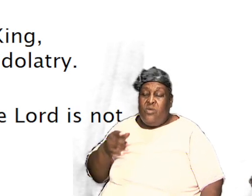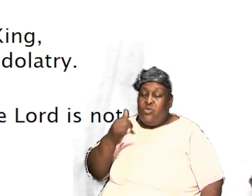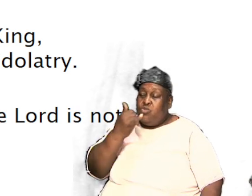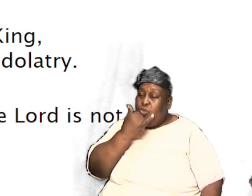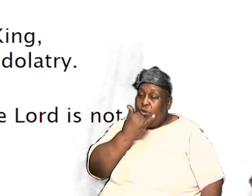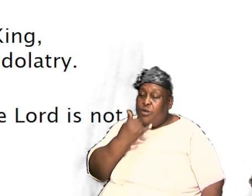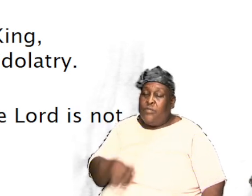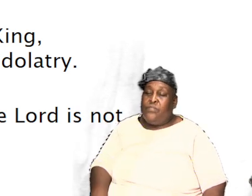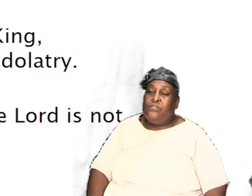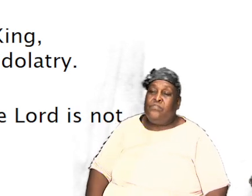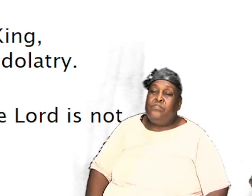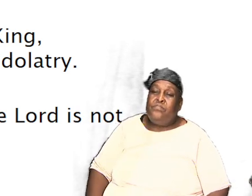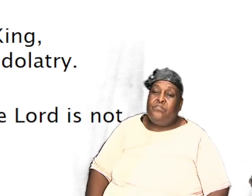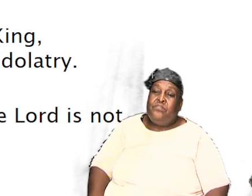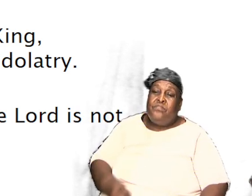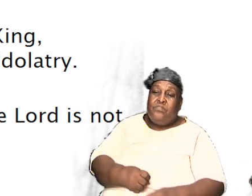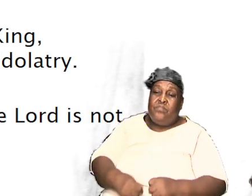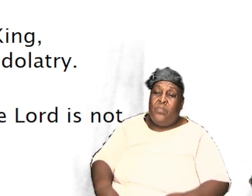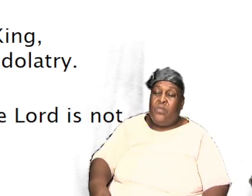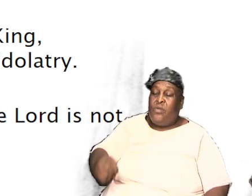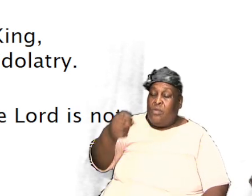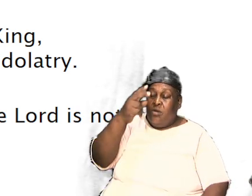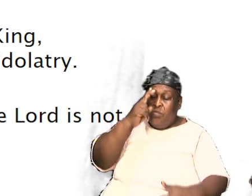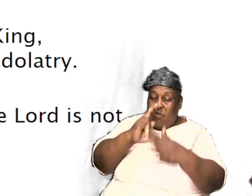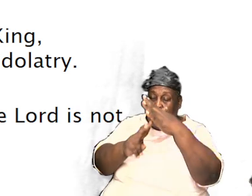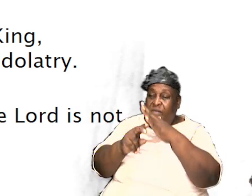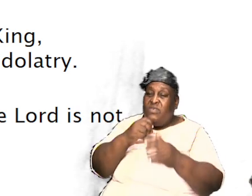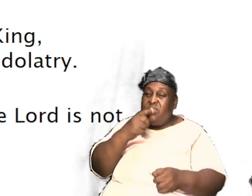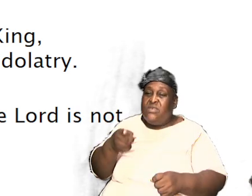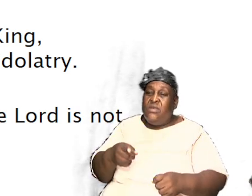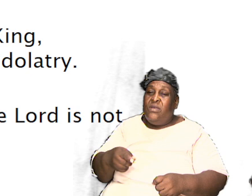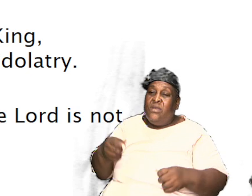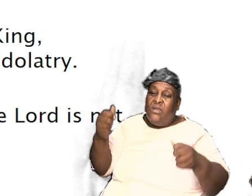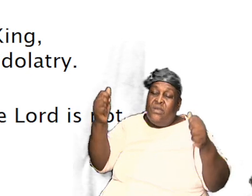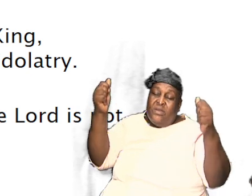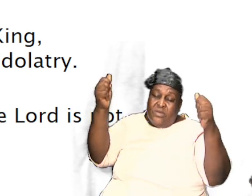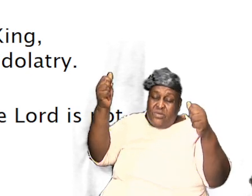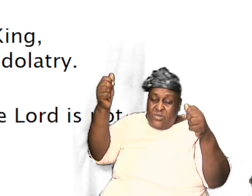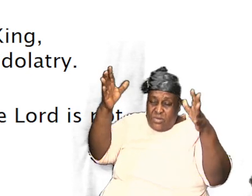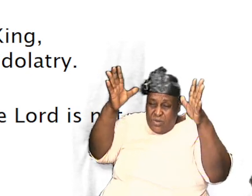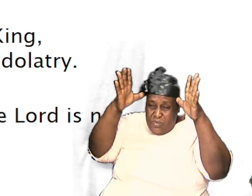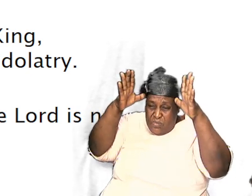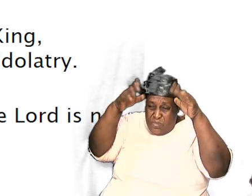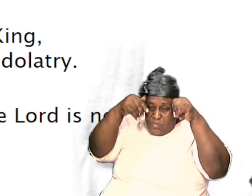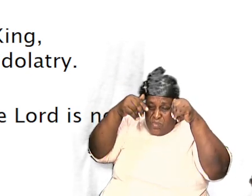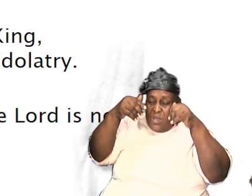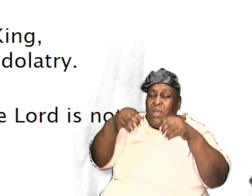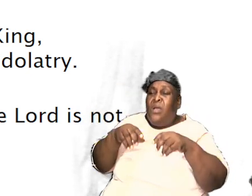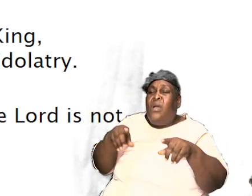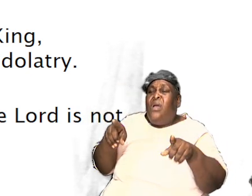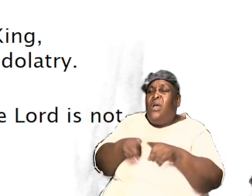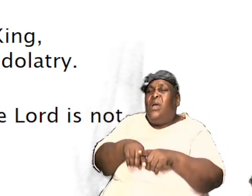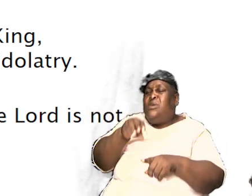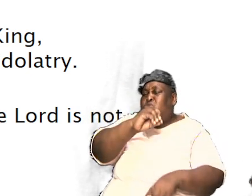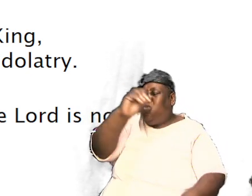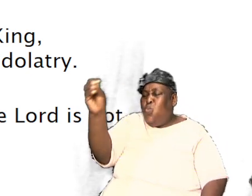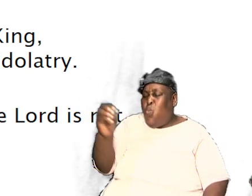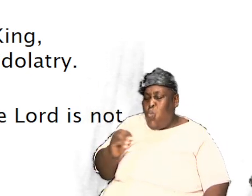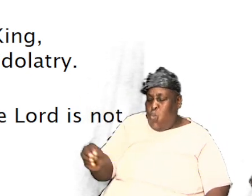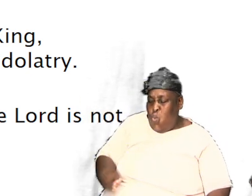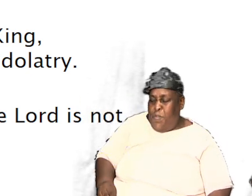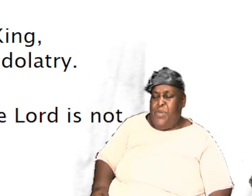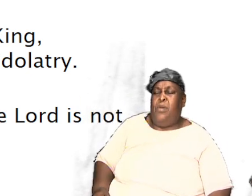So the prophet said, "Also unto the king, stubbornness is as iniquity, because the man trying so